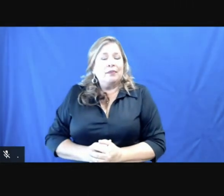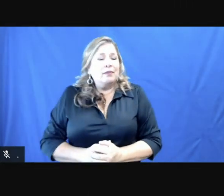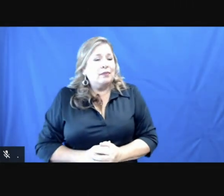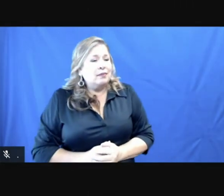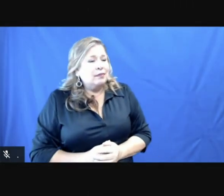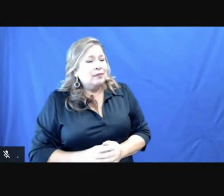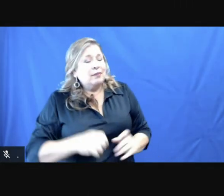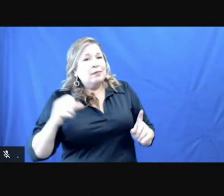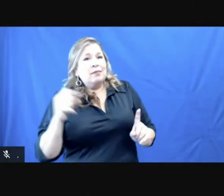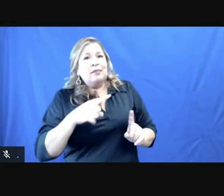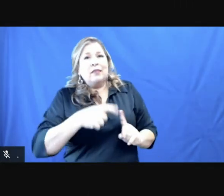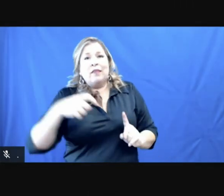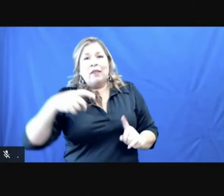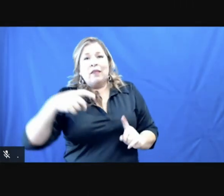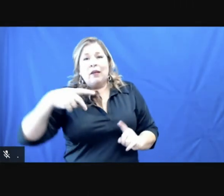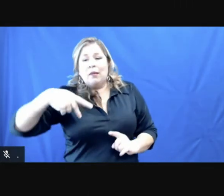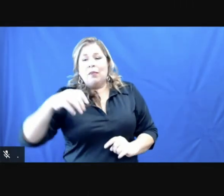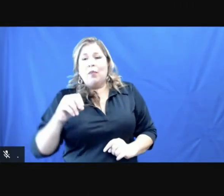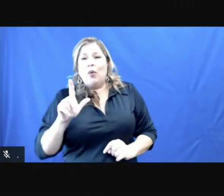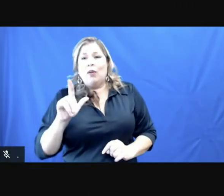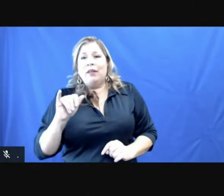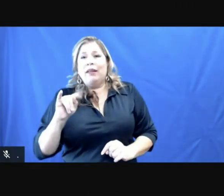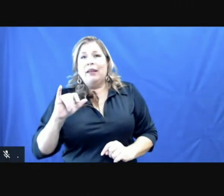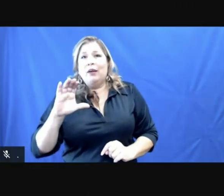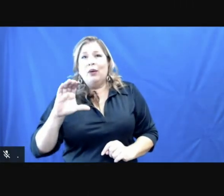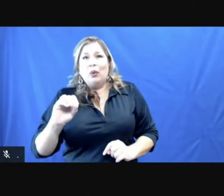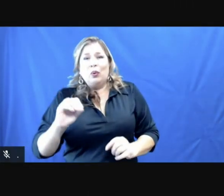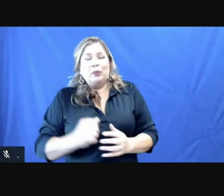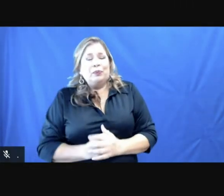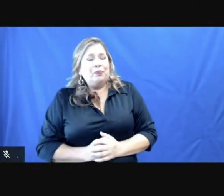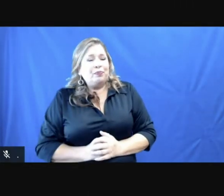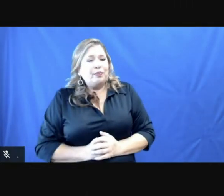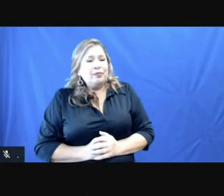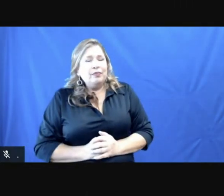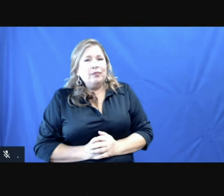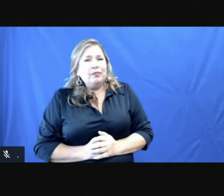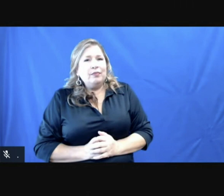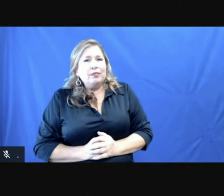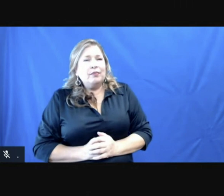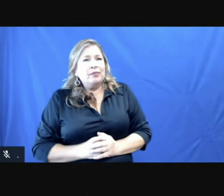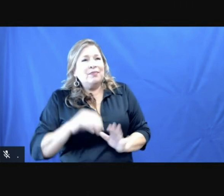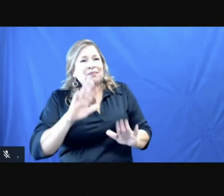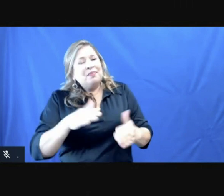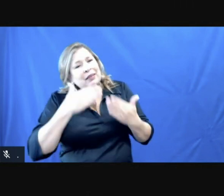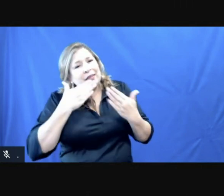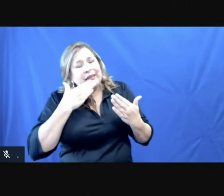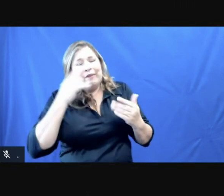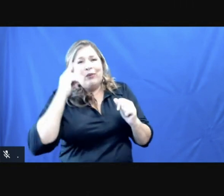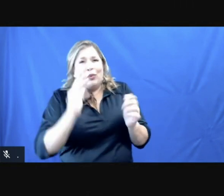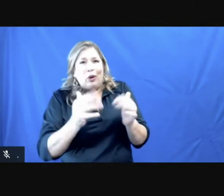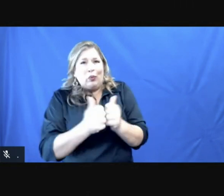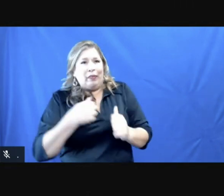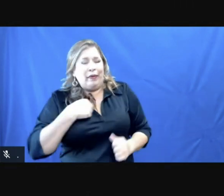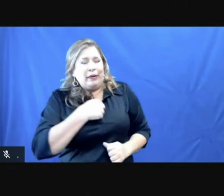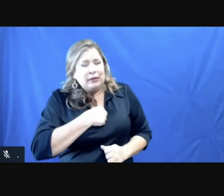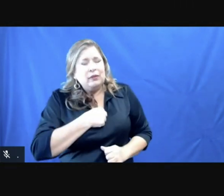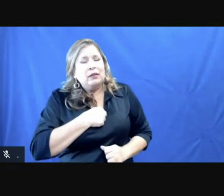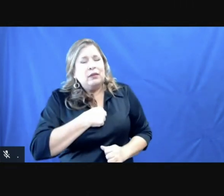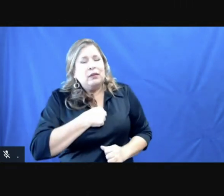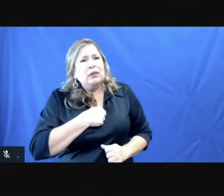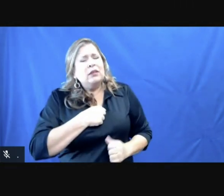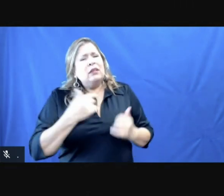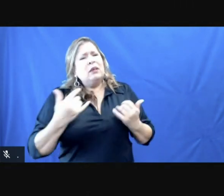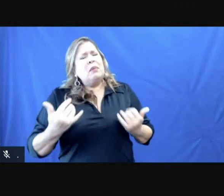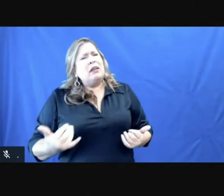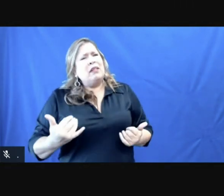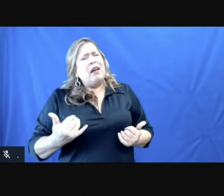Hey, Dr. Ghaly, thank you so much for talking to us. What would this mean for people staying over at other people's homes? Say,